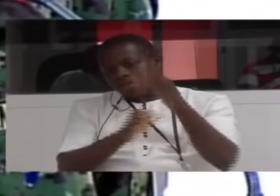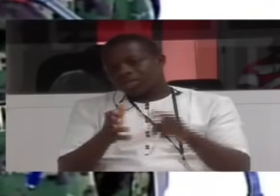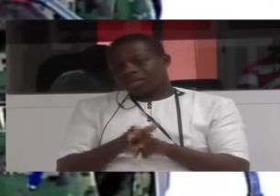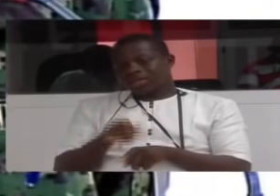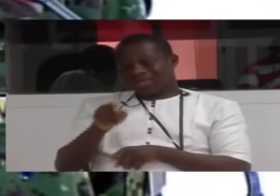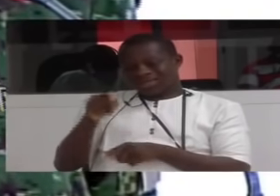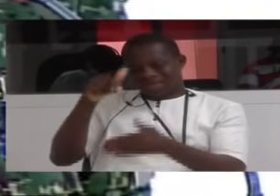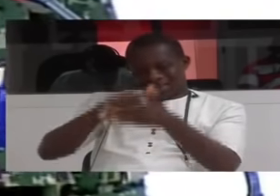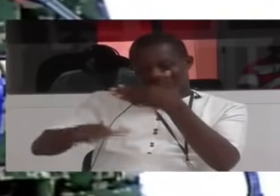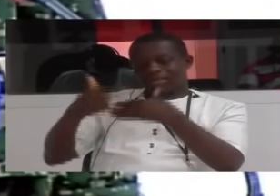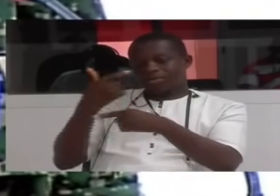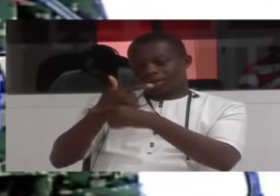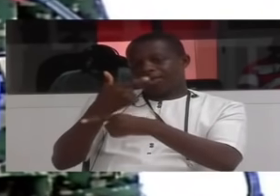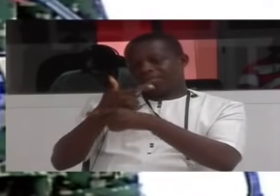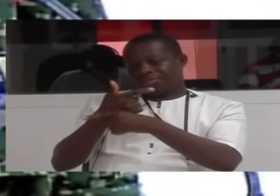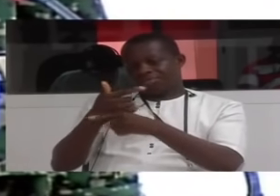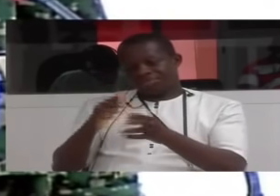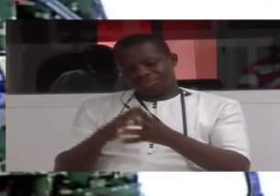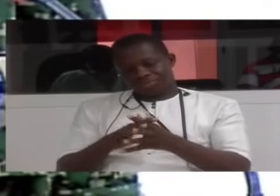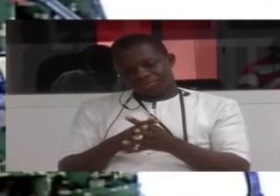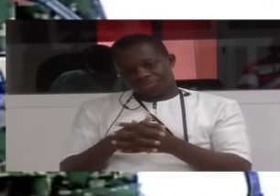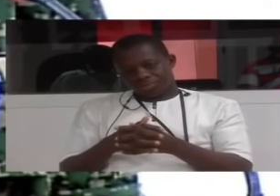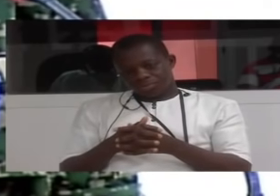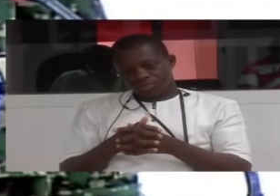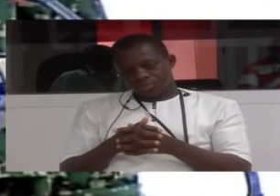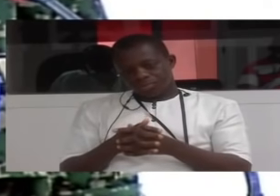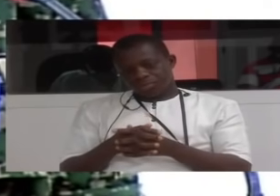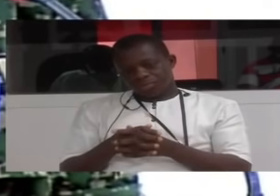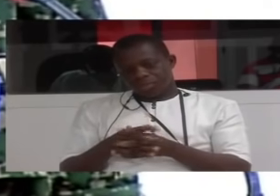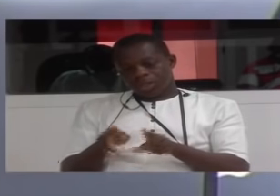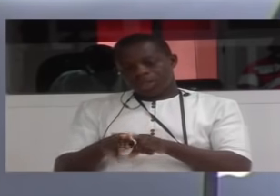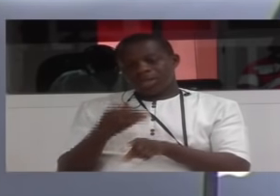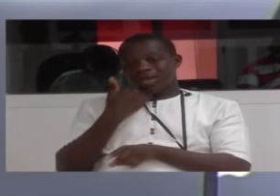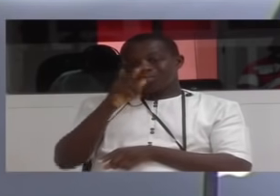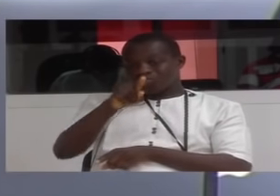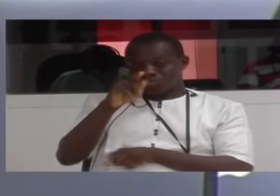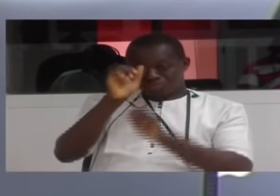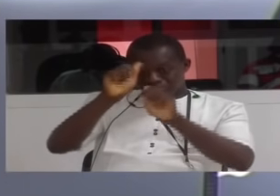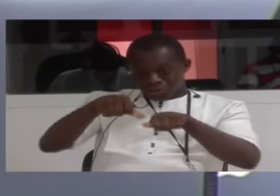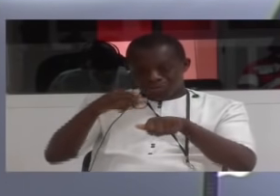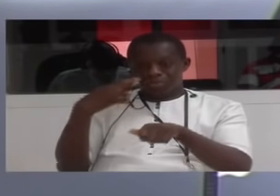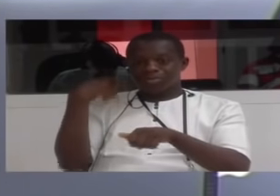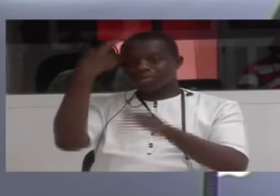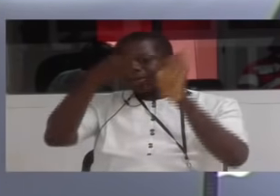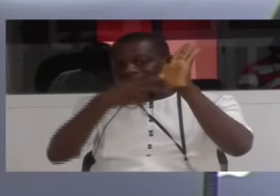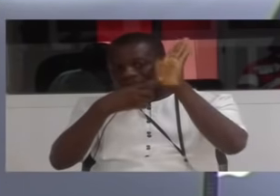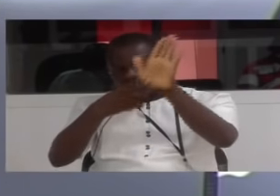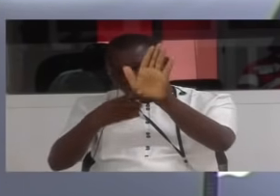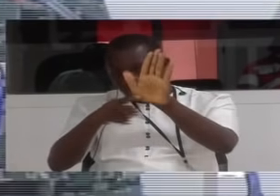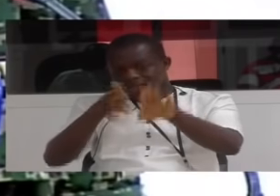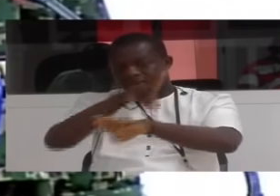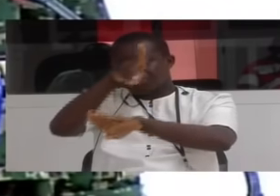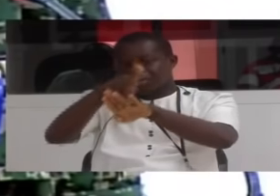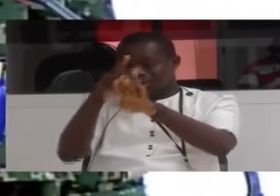fofu ci bir Gambia bi la. That is inside the Gambia. Would you be able to recognize the place? Ndax di nga mëna xamé bërepp